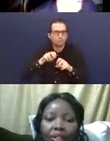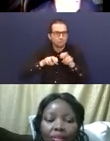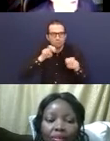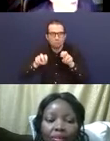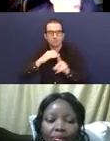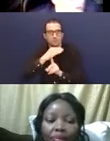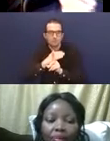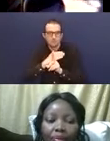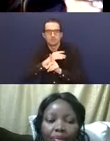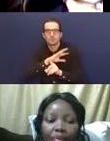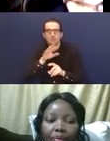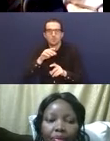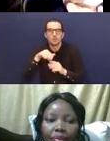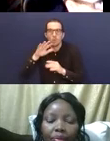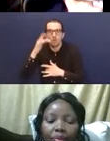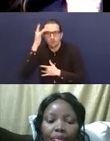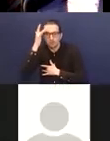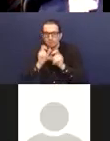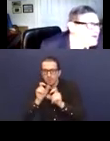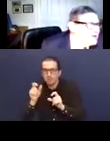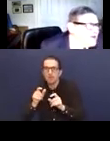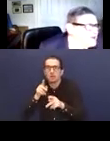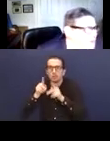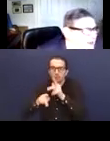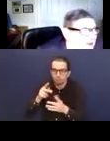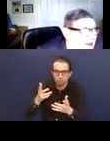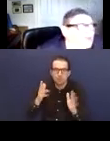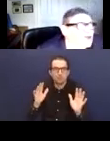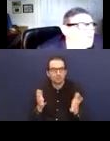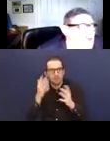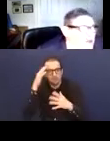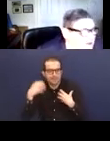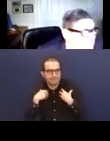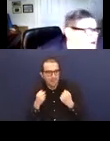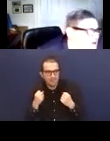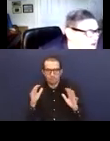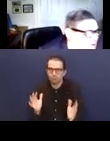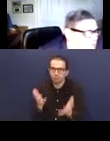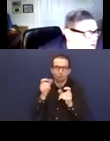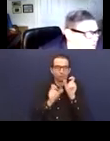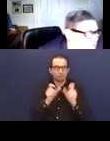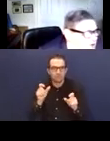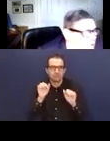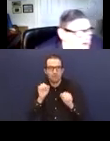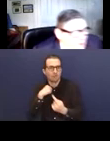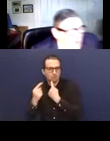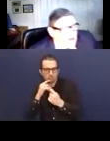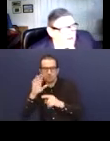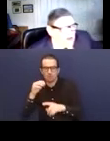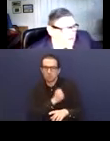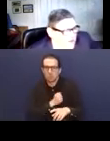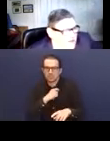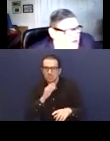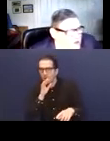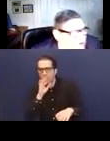Yeah. Recent estimates from the World Health Organization estimate there are now 2 million disabled people. So we said 1 million